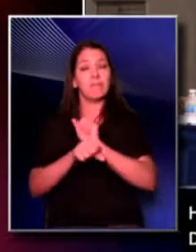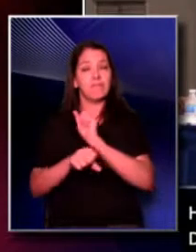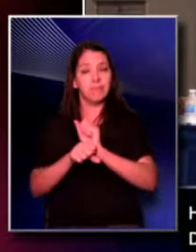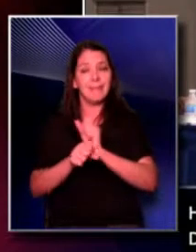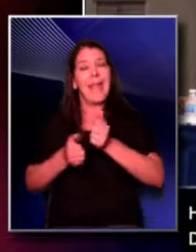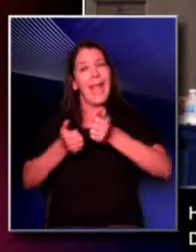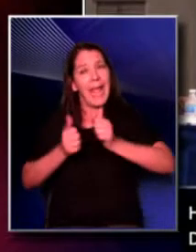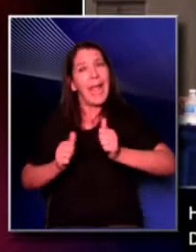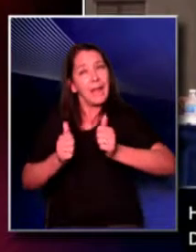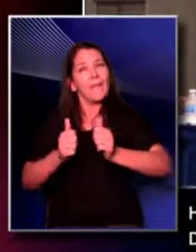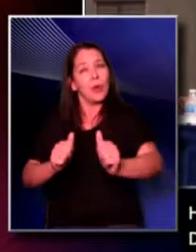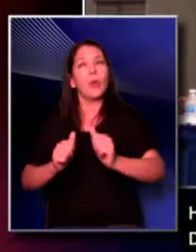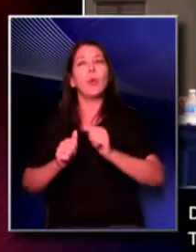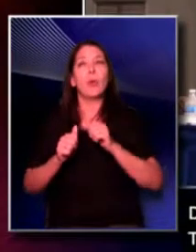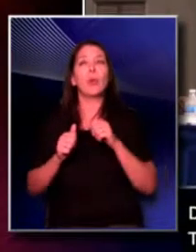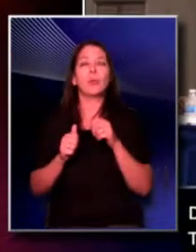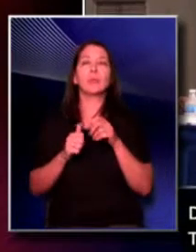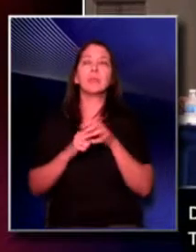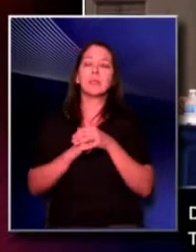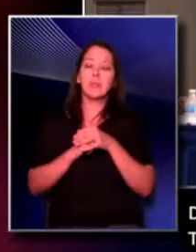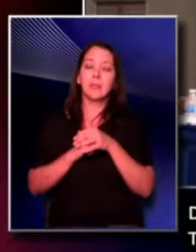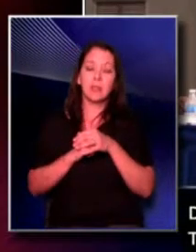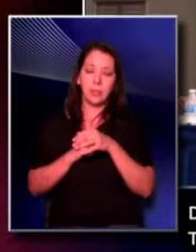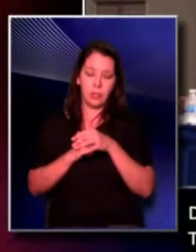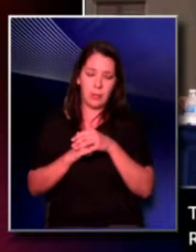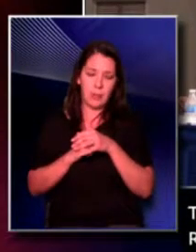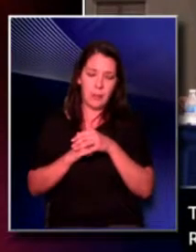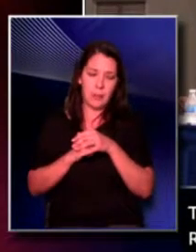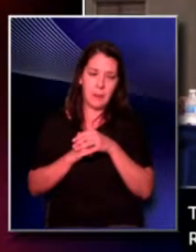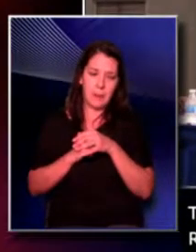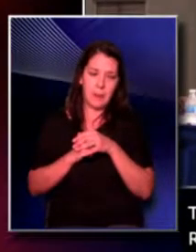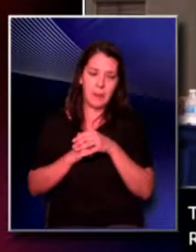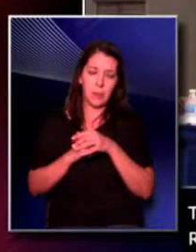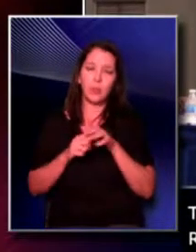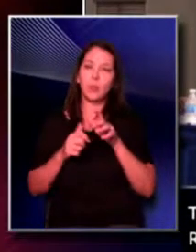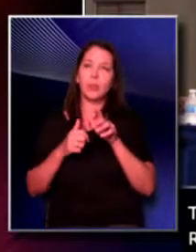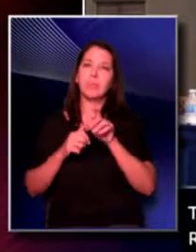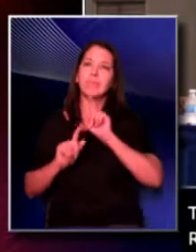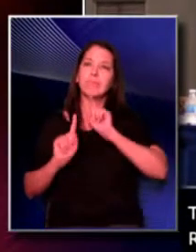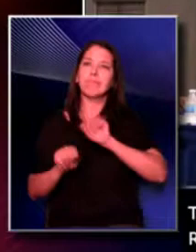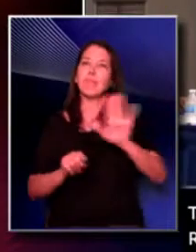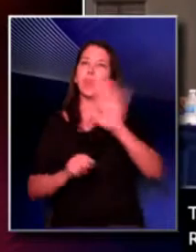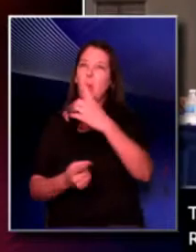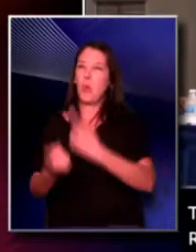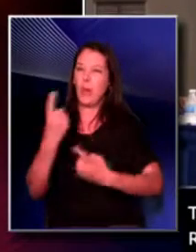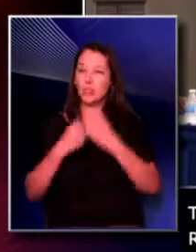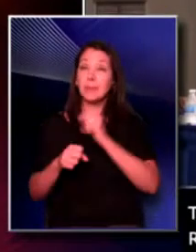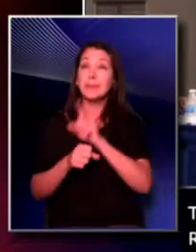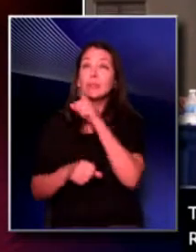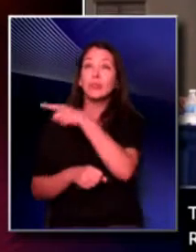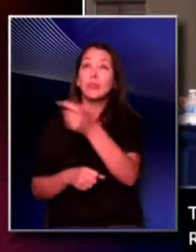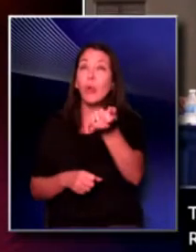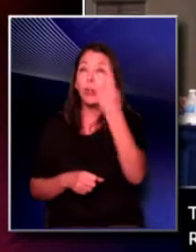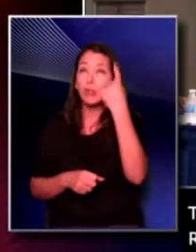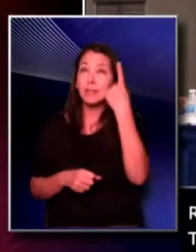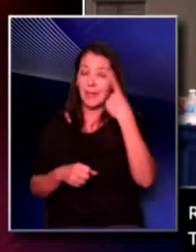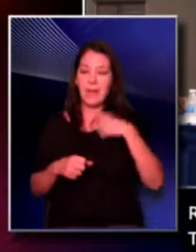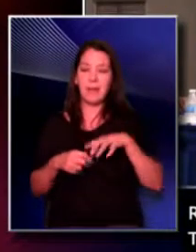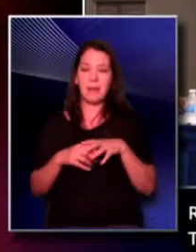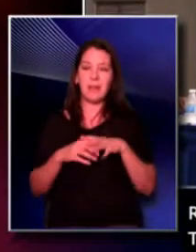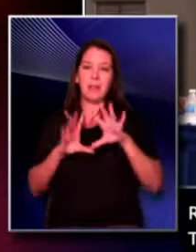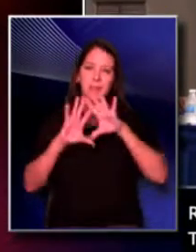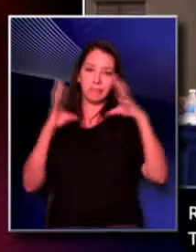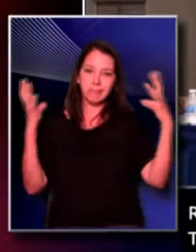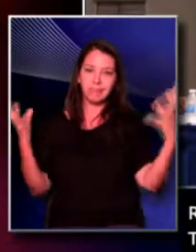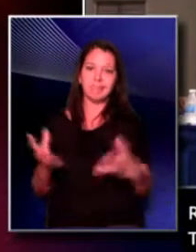effort to follow up and respond to your questions and the need to understand the overall framework